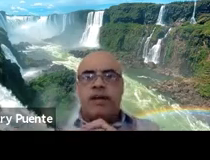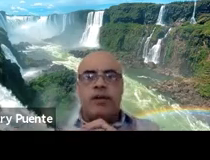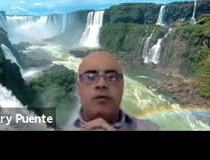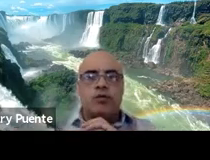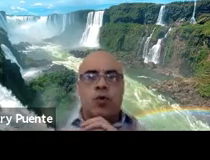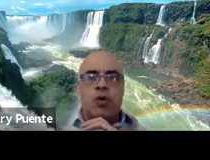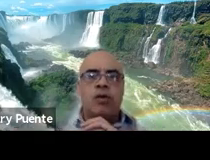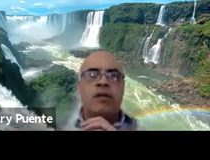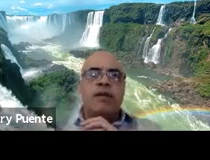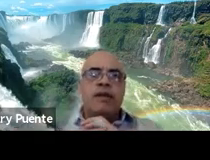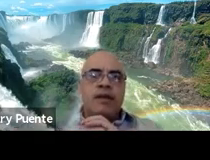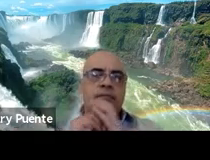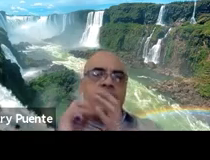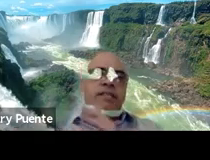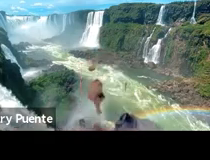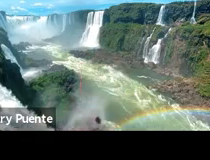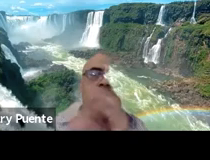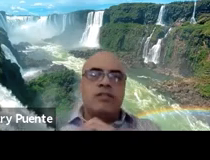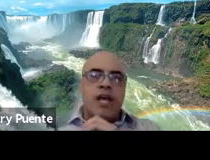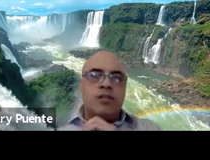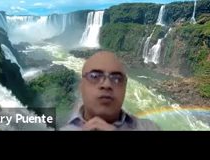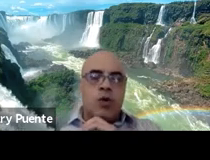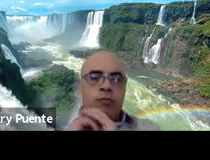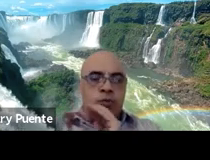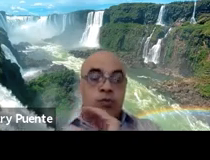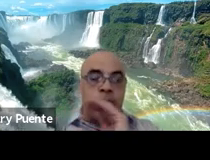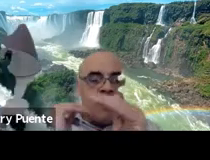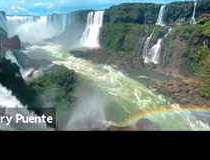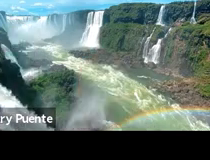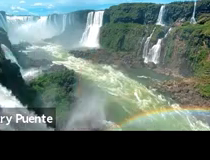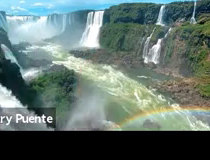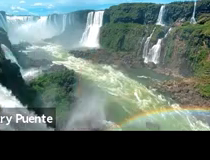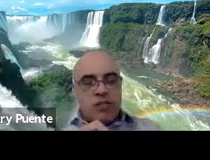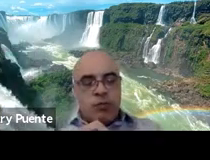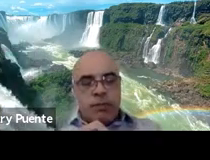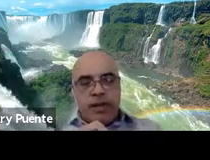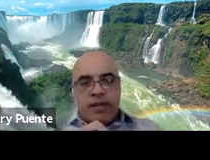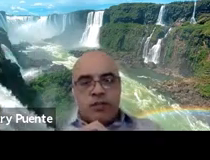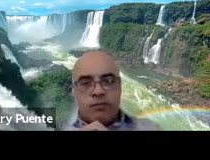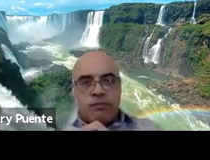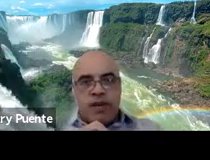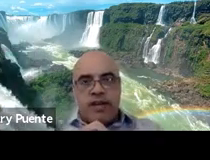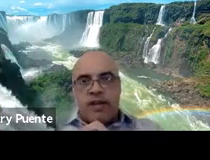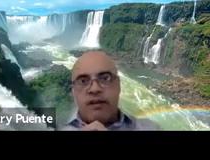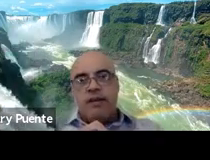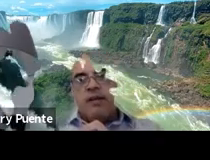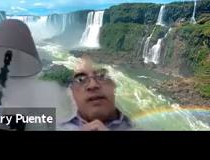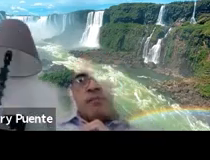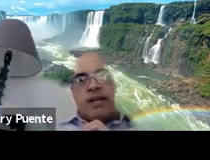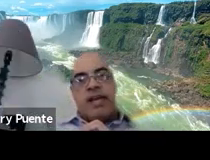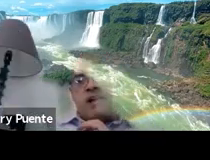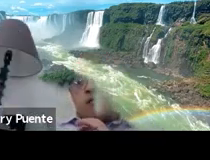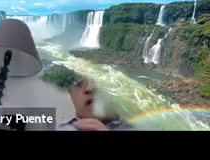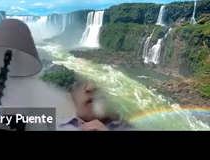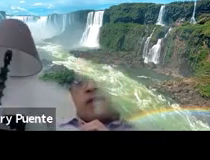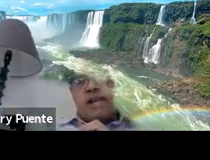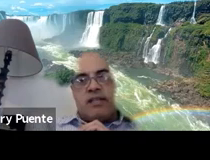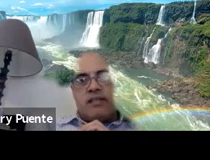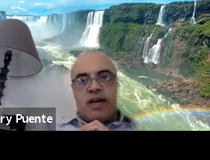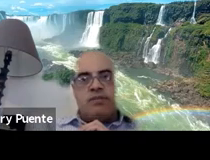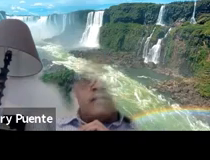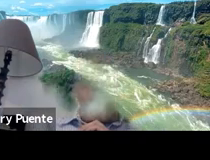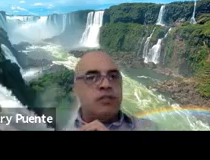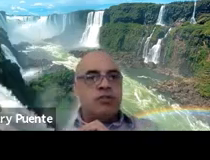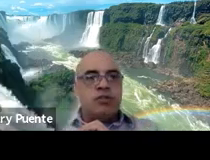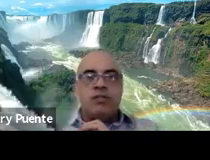can play a huge role in maintaining our status quo through the choices we pick in terms of media. But again, right, the media